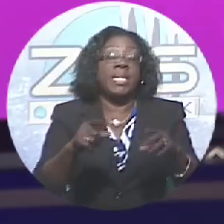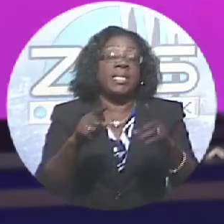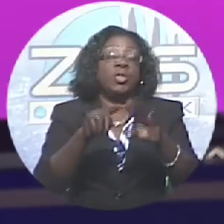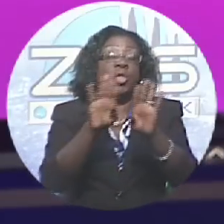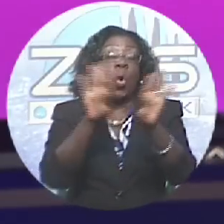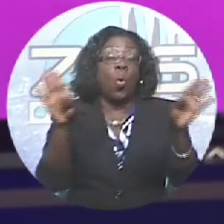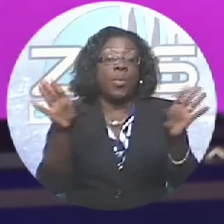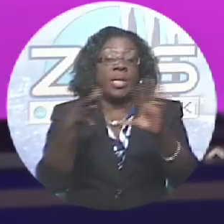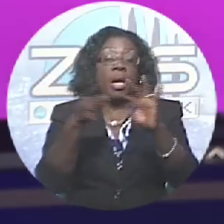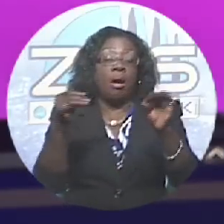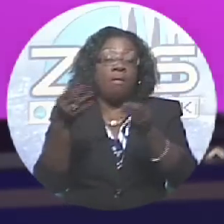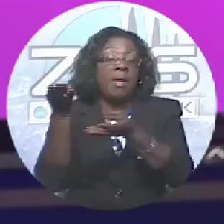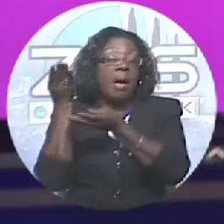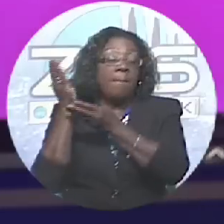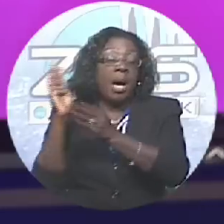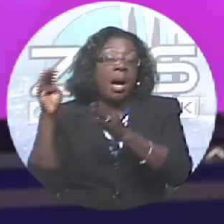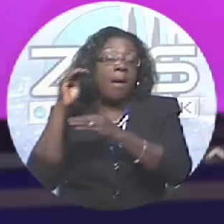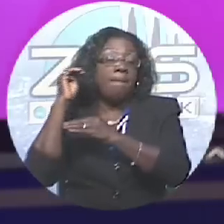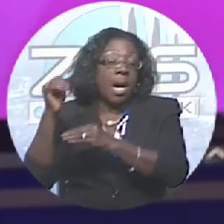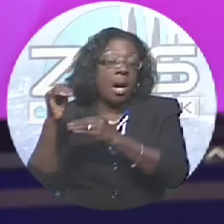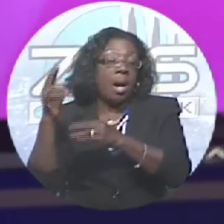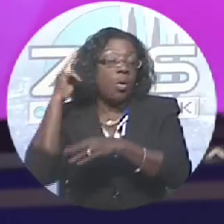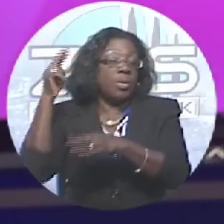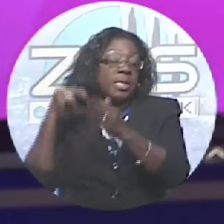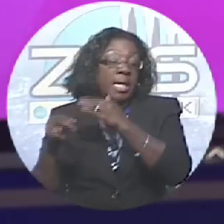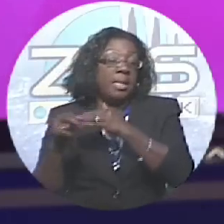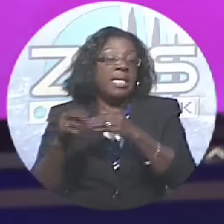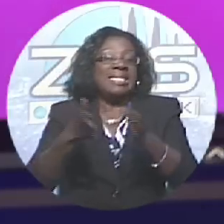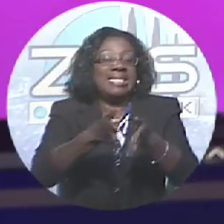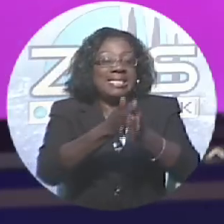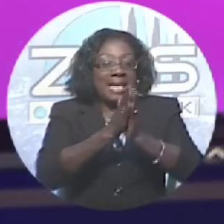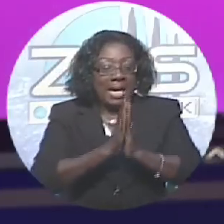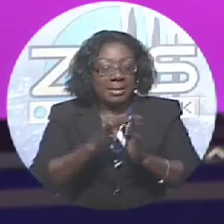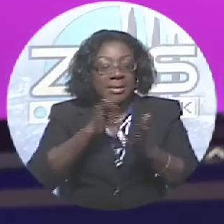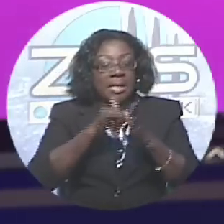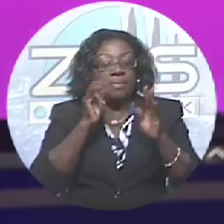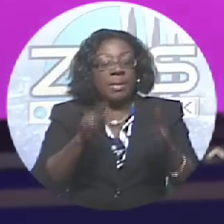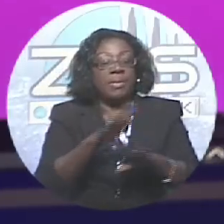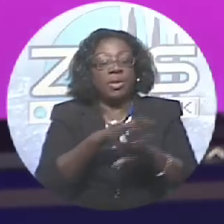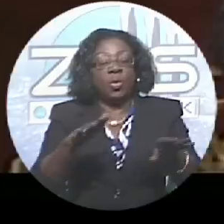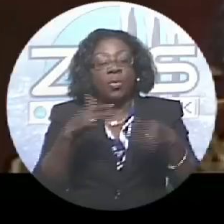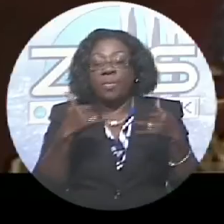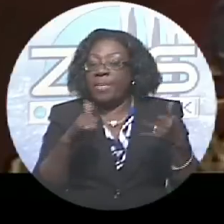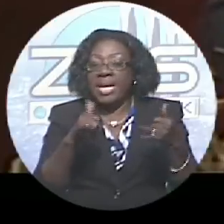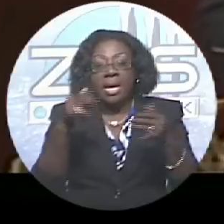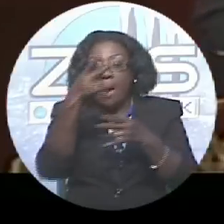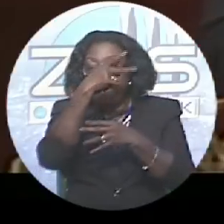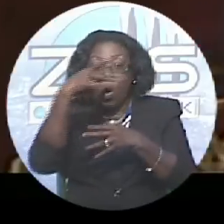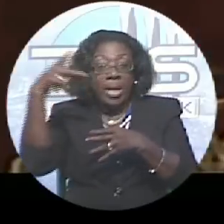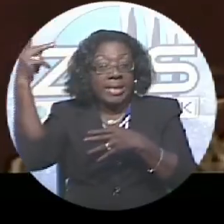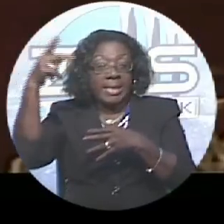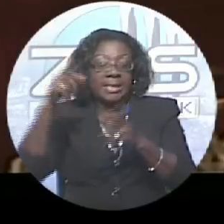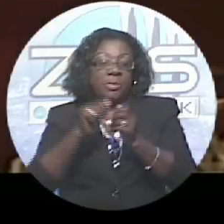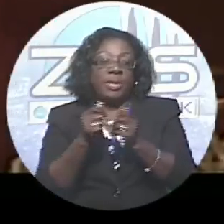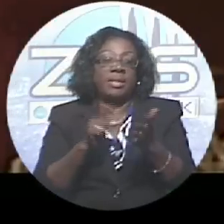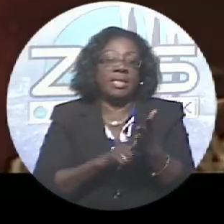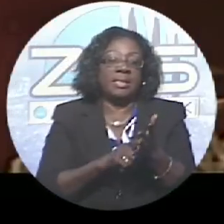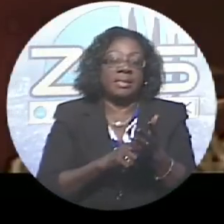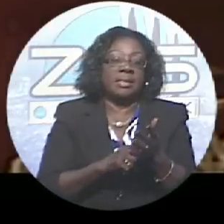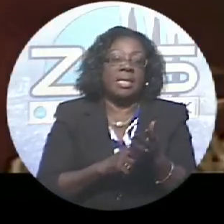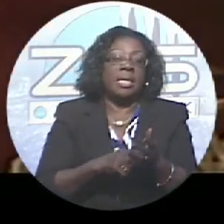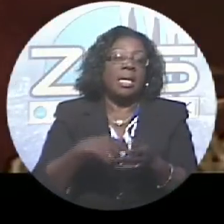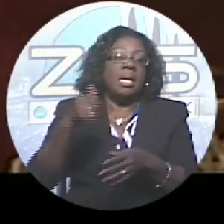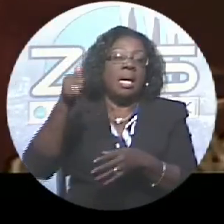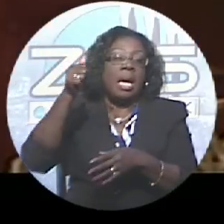warned people not to play politics with this matter. Janine Ferguson has more. Attorney General Senator the Honorable